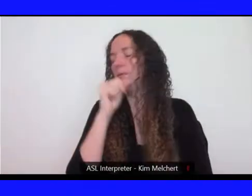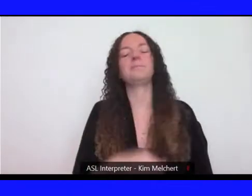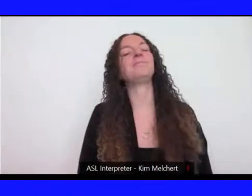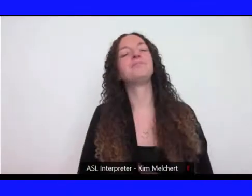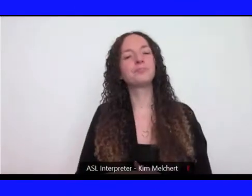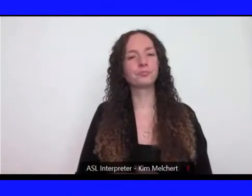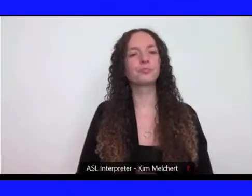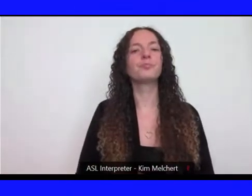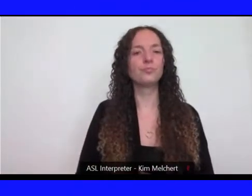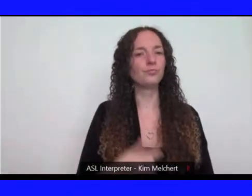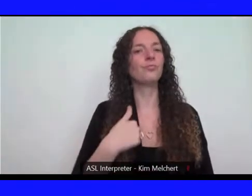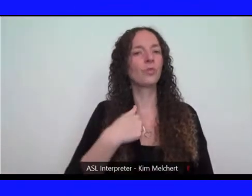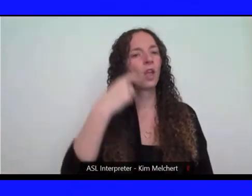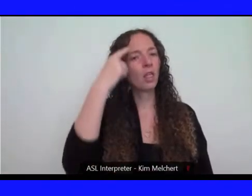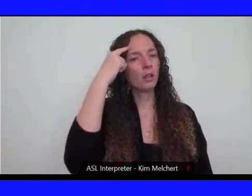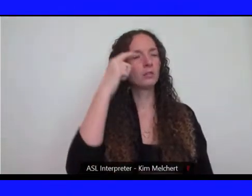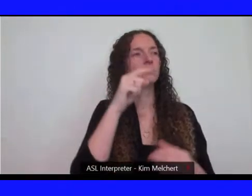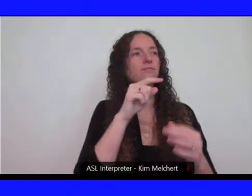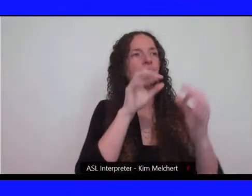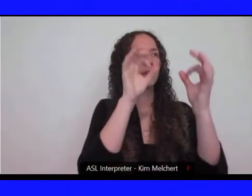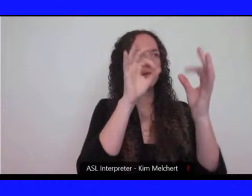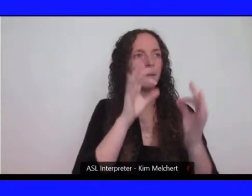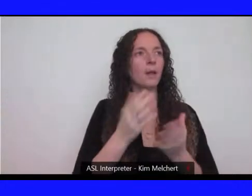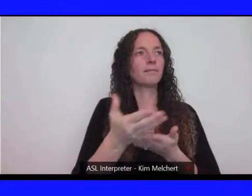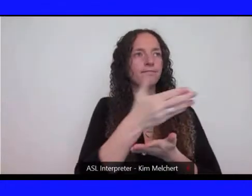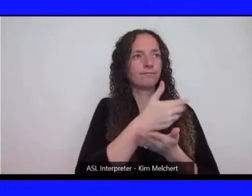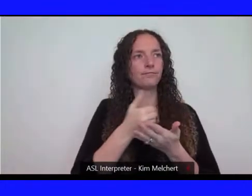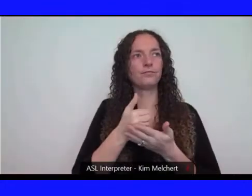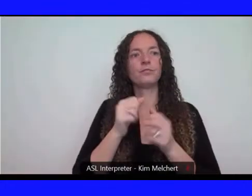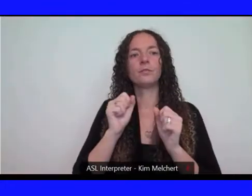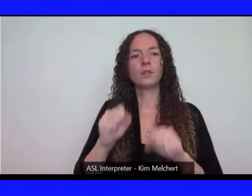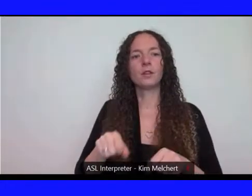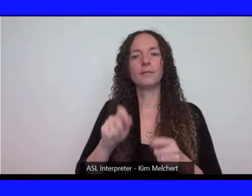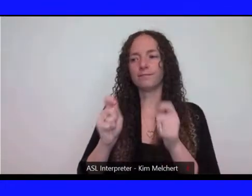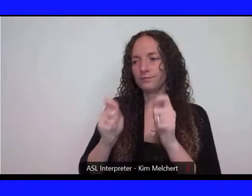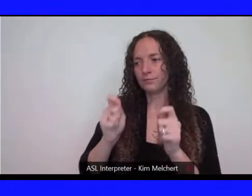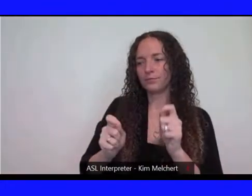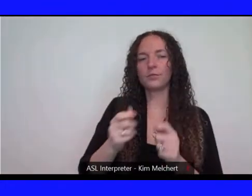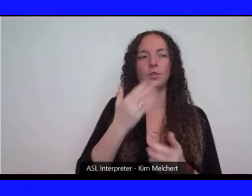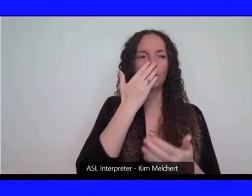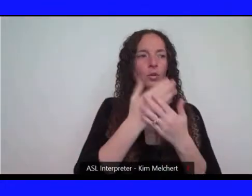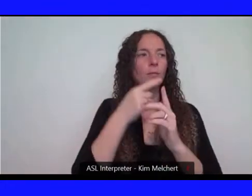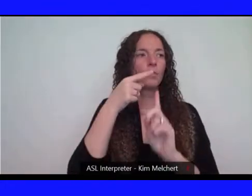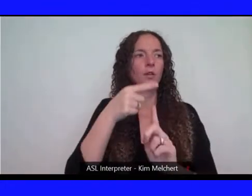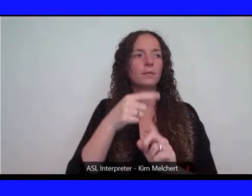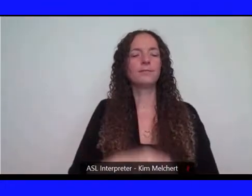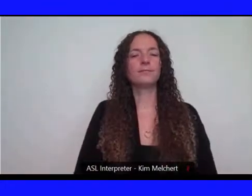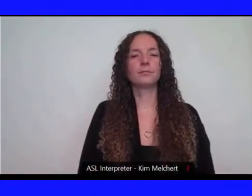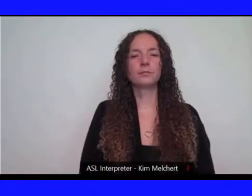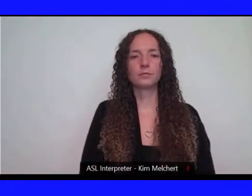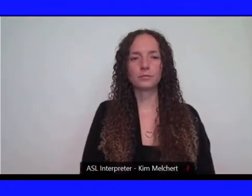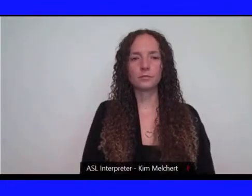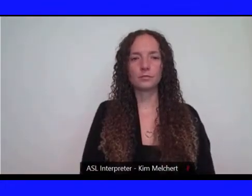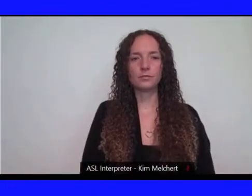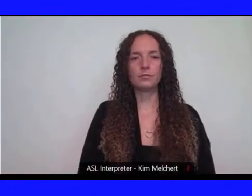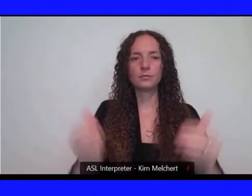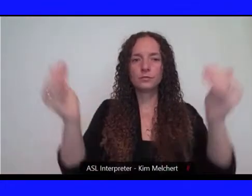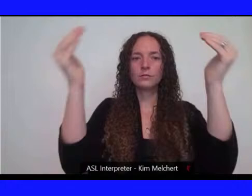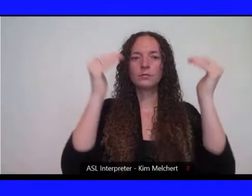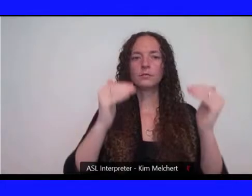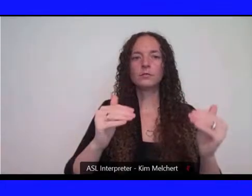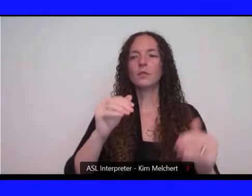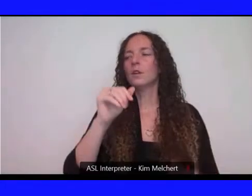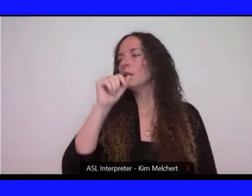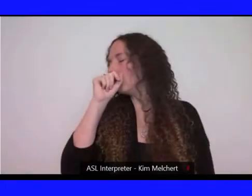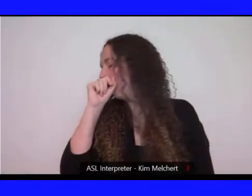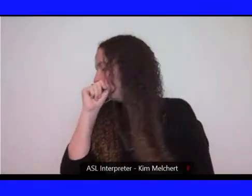Coming out of, so wave 2 was last January through March-ish. So this was kind